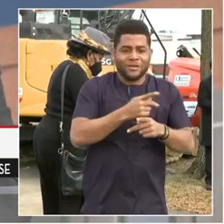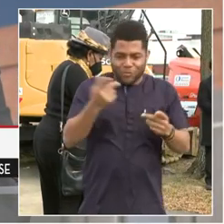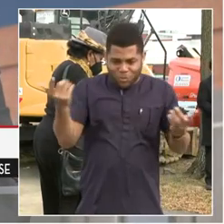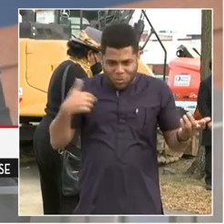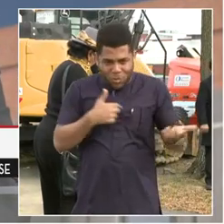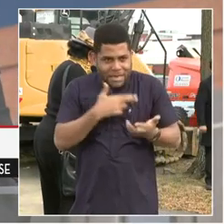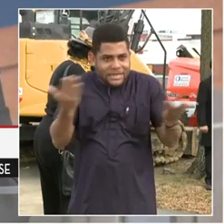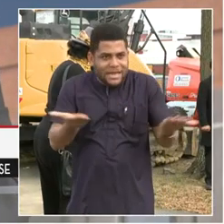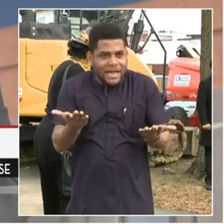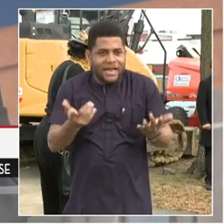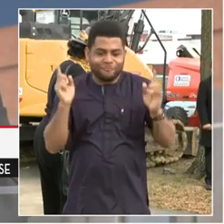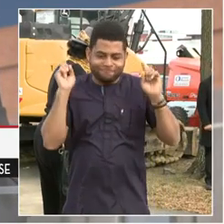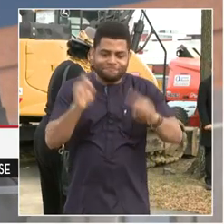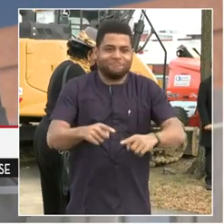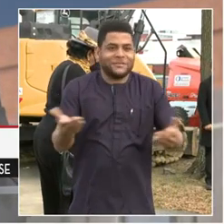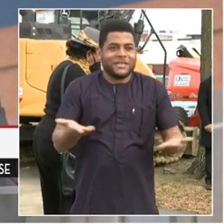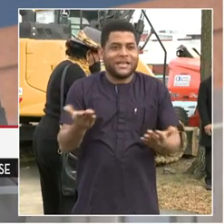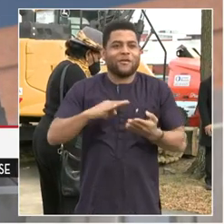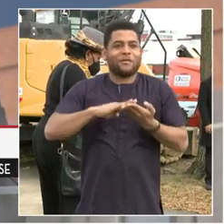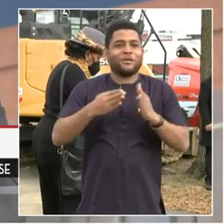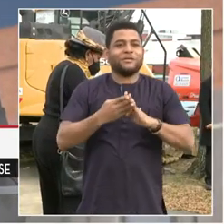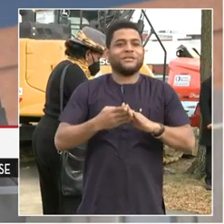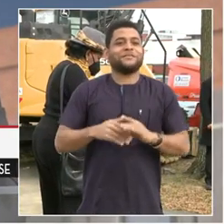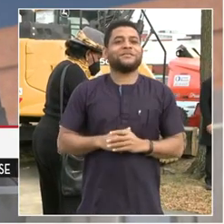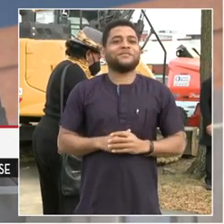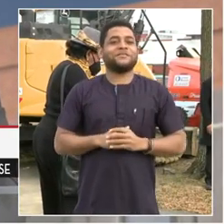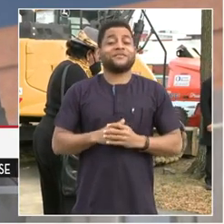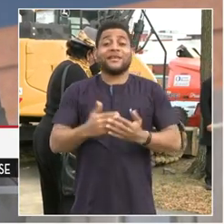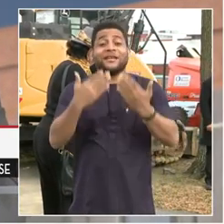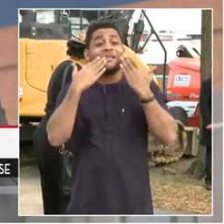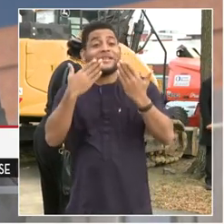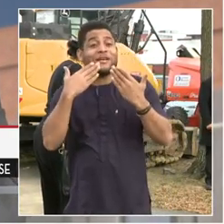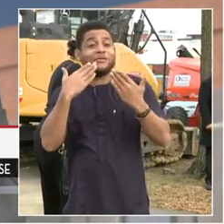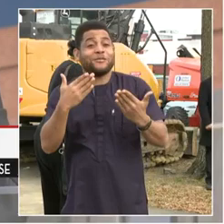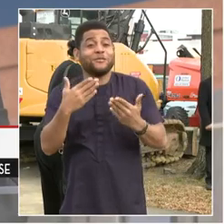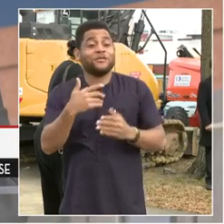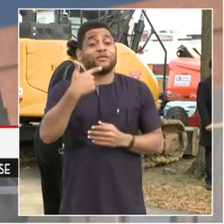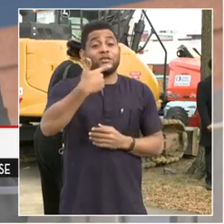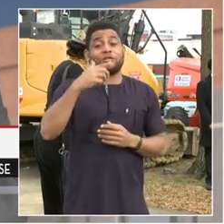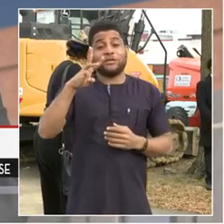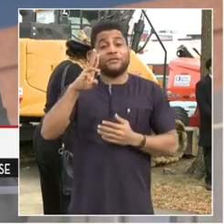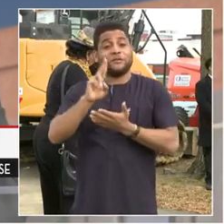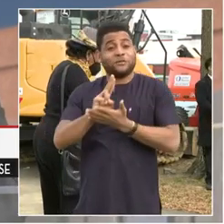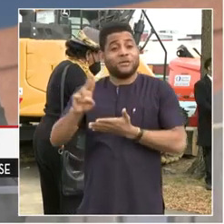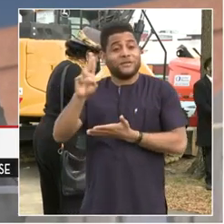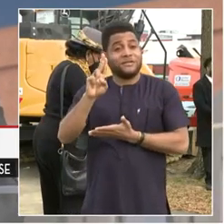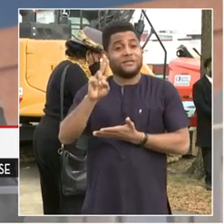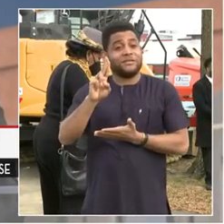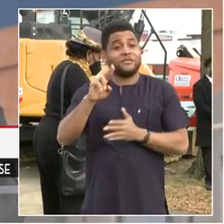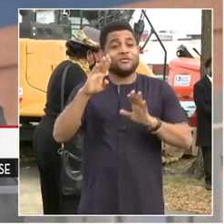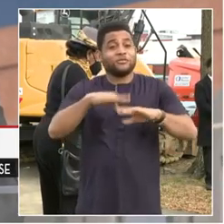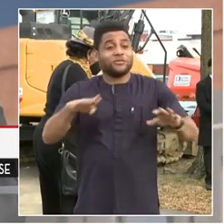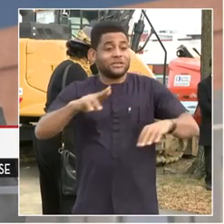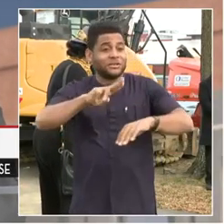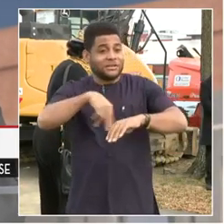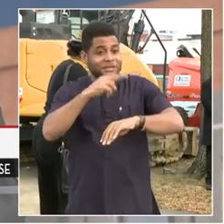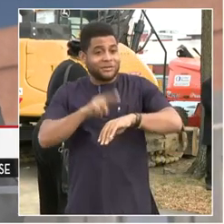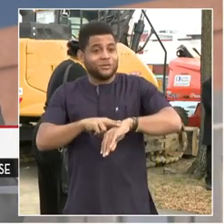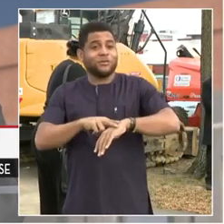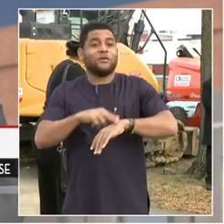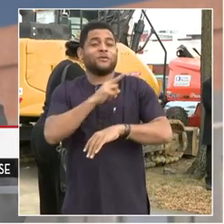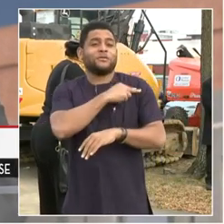George Washington University Hospital and George Washington University. It builds on our academic relationship that we already